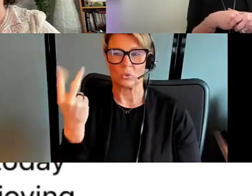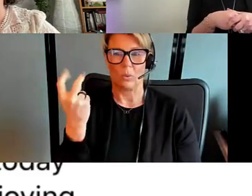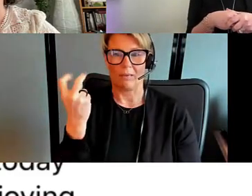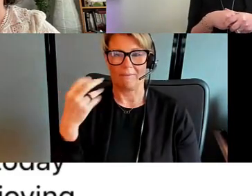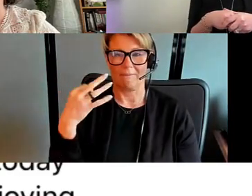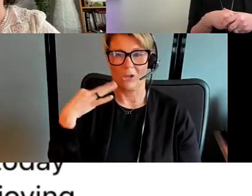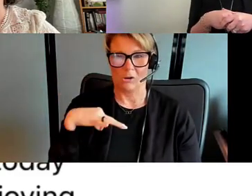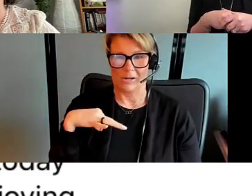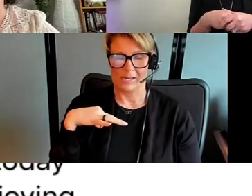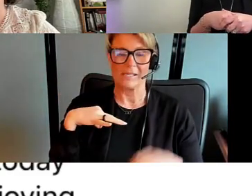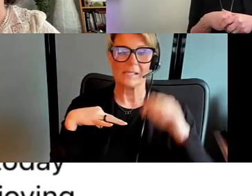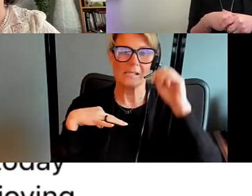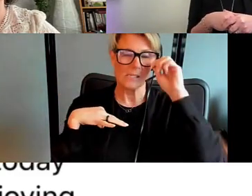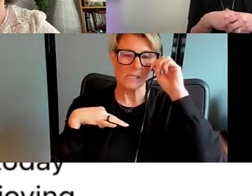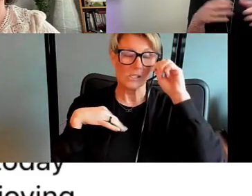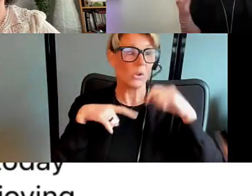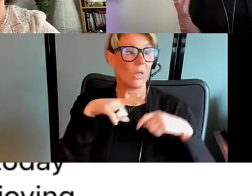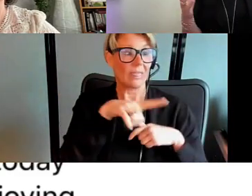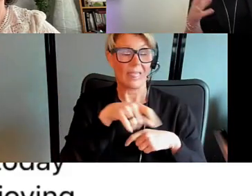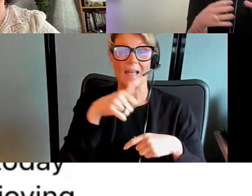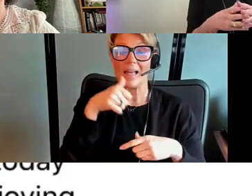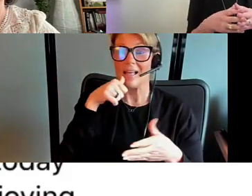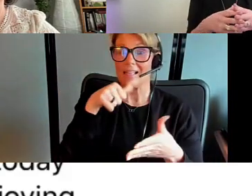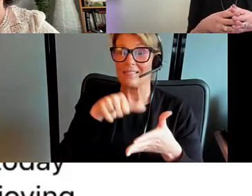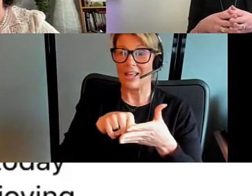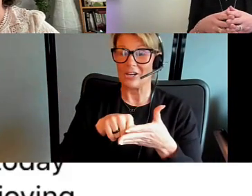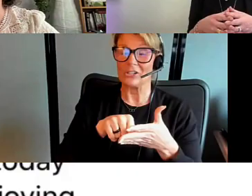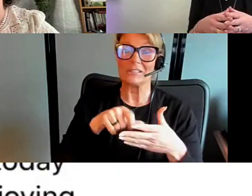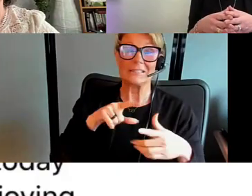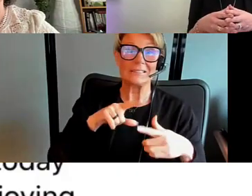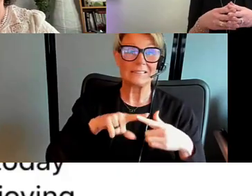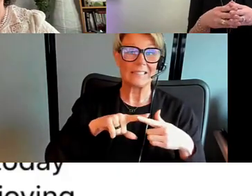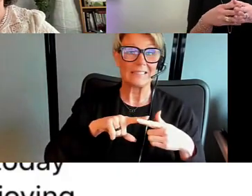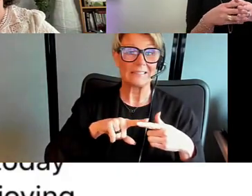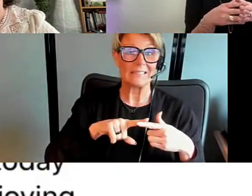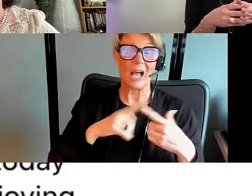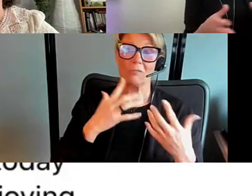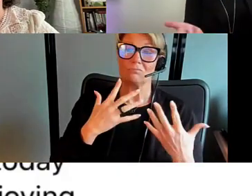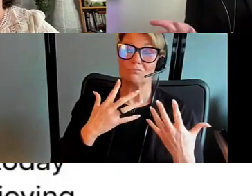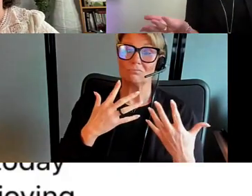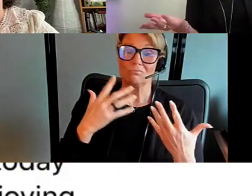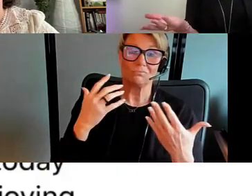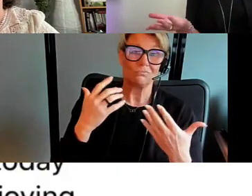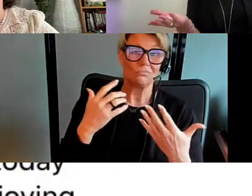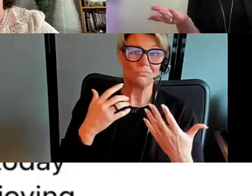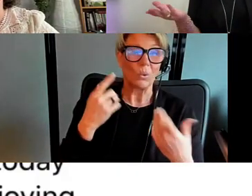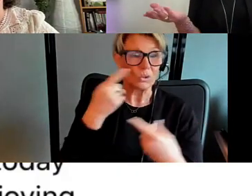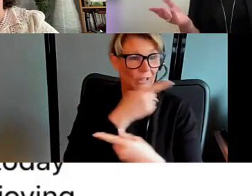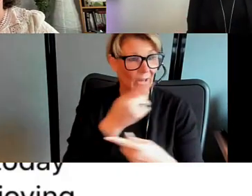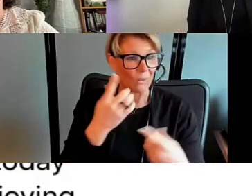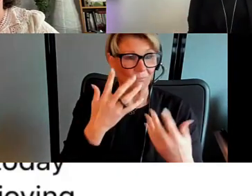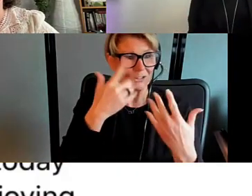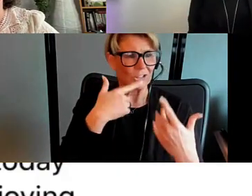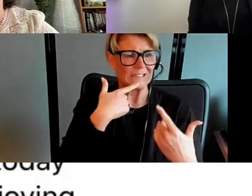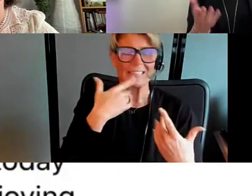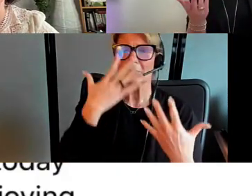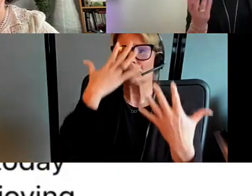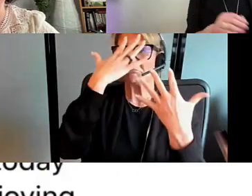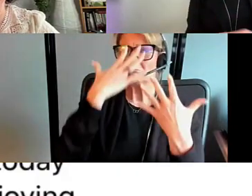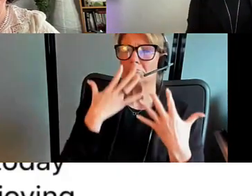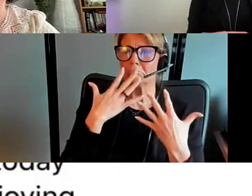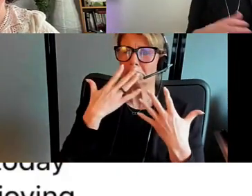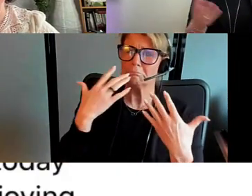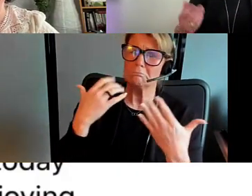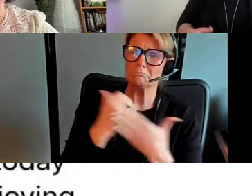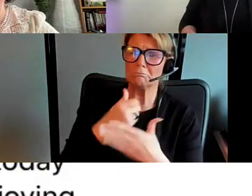So she writes that it's sad that today's a PA day, right? So who says that? So that's,